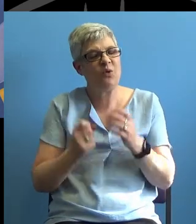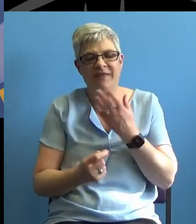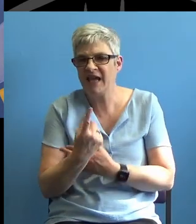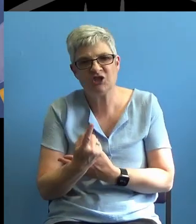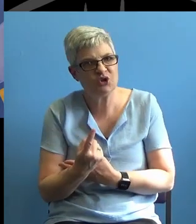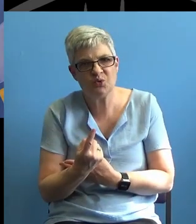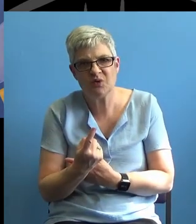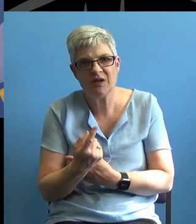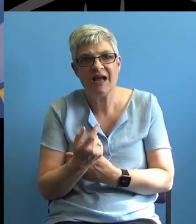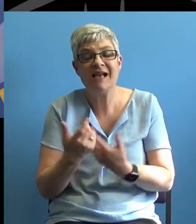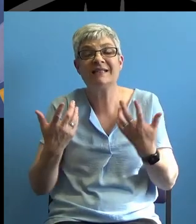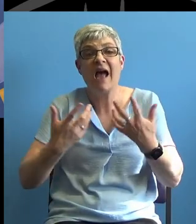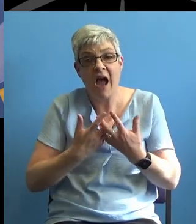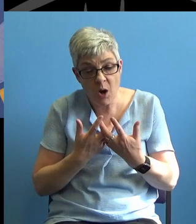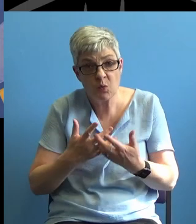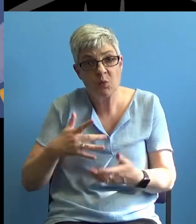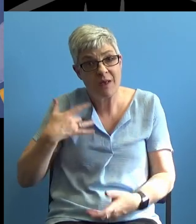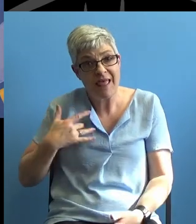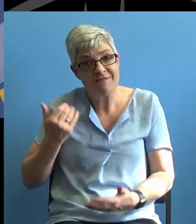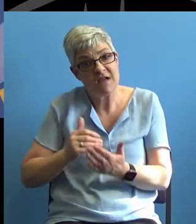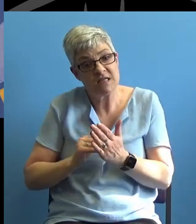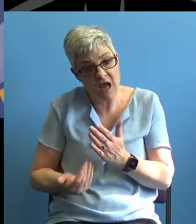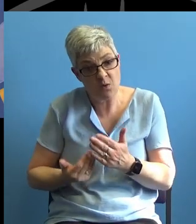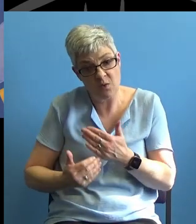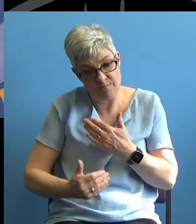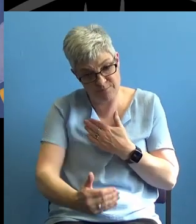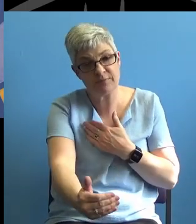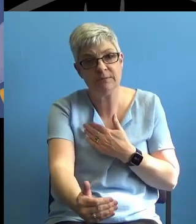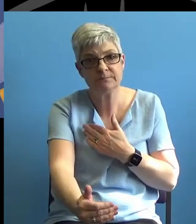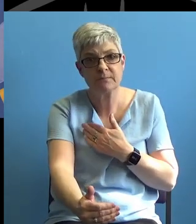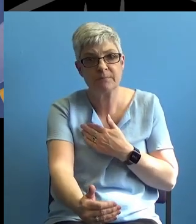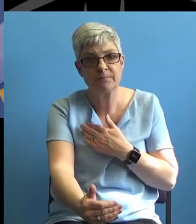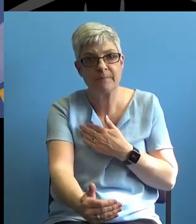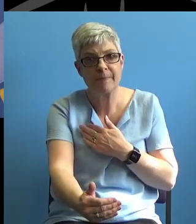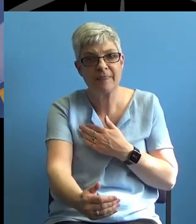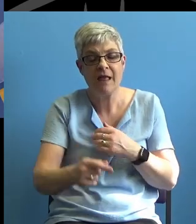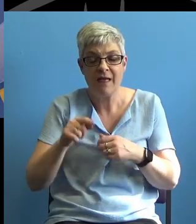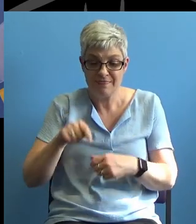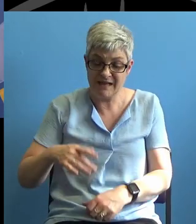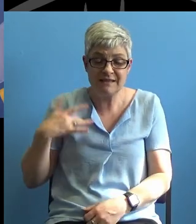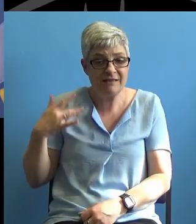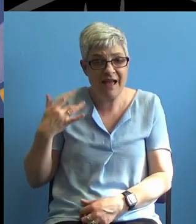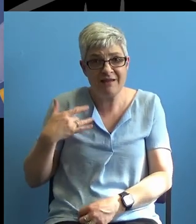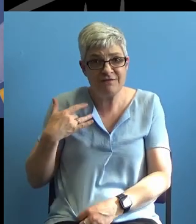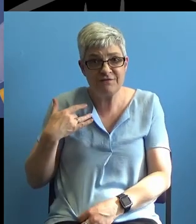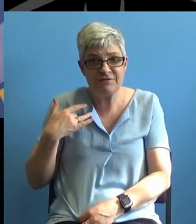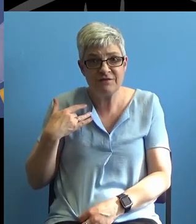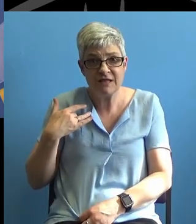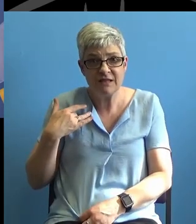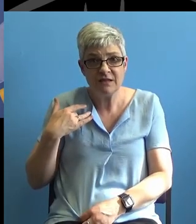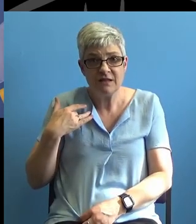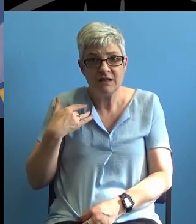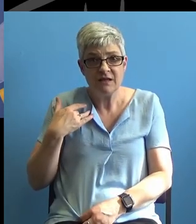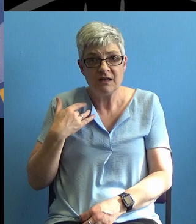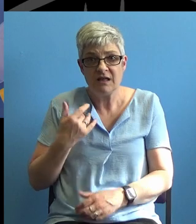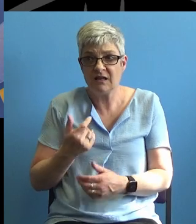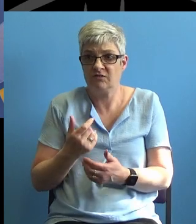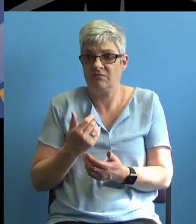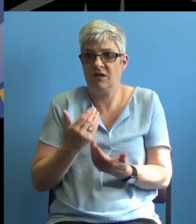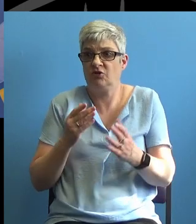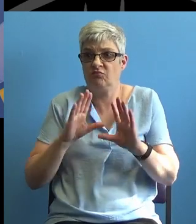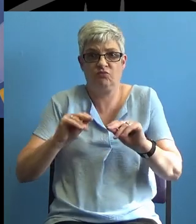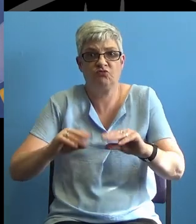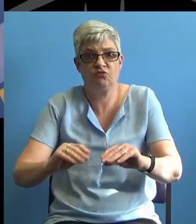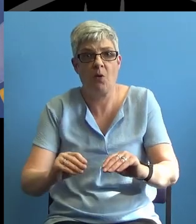but how shall we live in the meantime? Given that this life is not all that there is, given